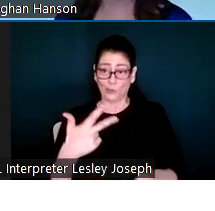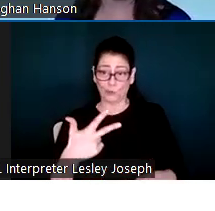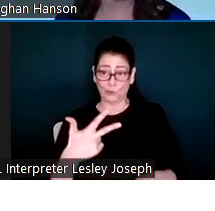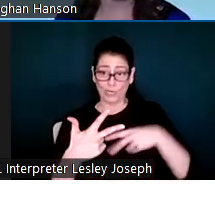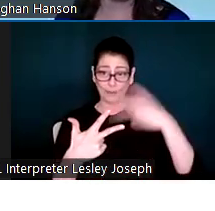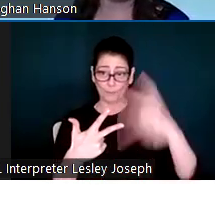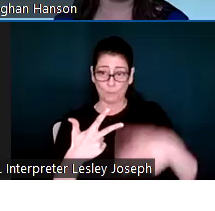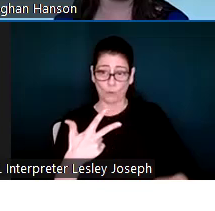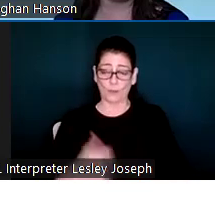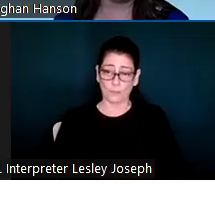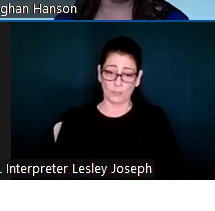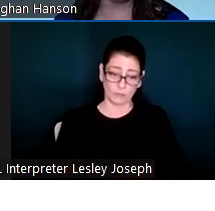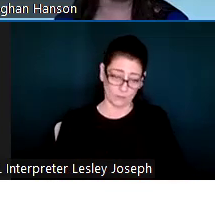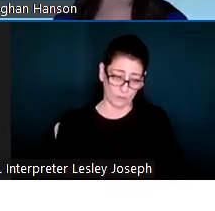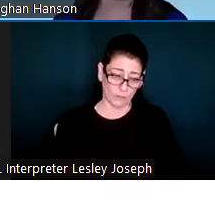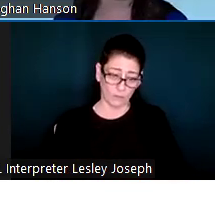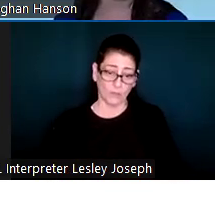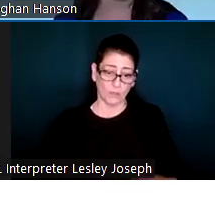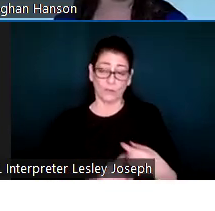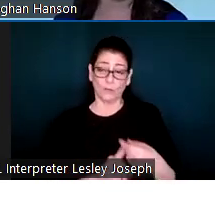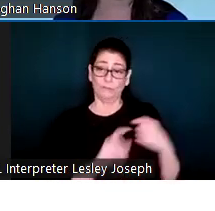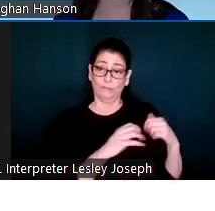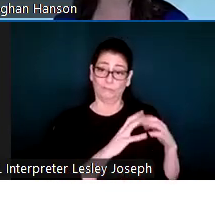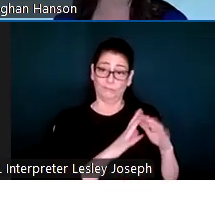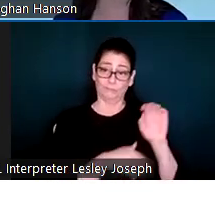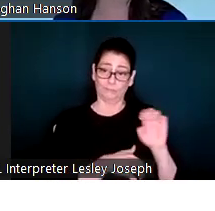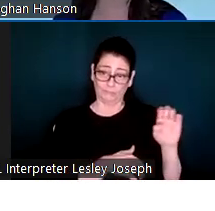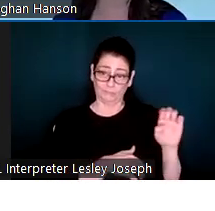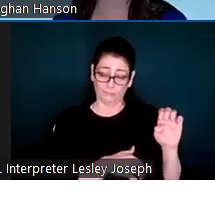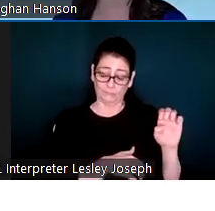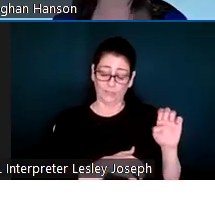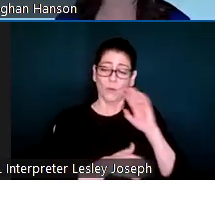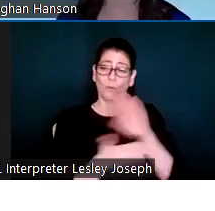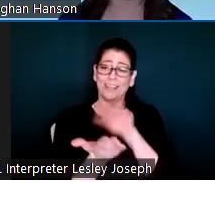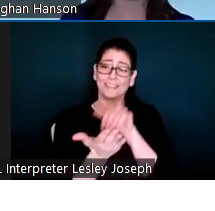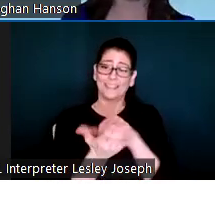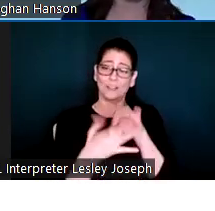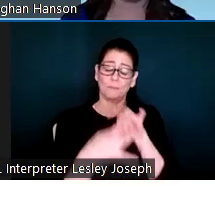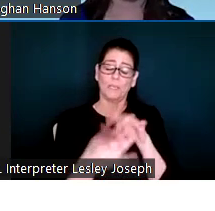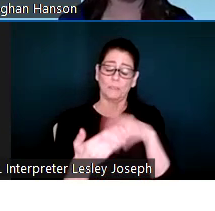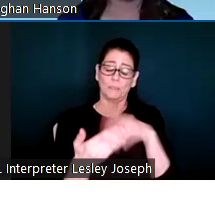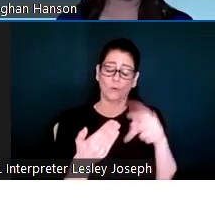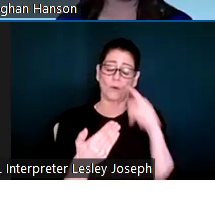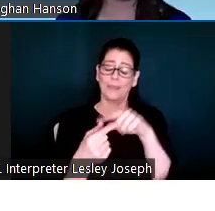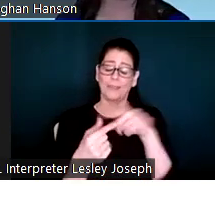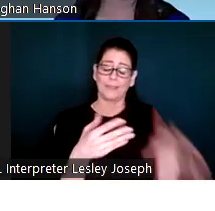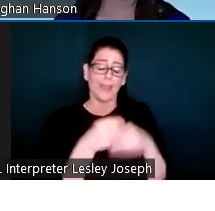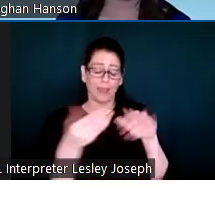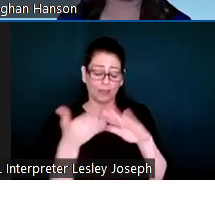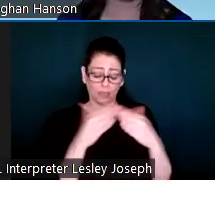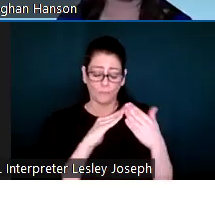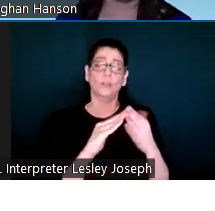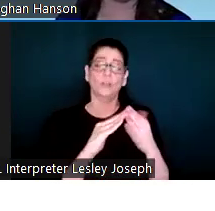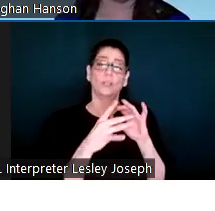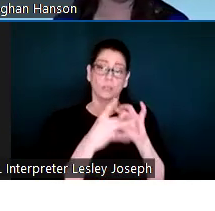said, when EE was first beginning, we had our center-based employment, and over time they moved to adding the community employment component and